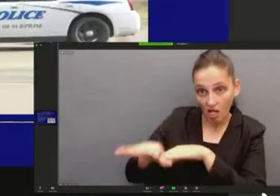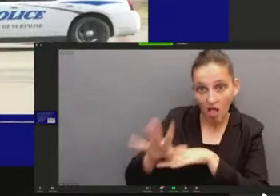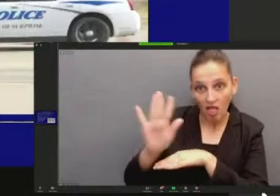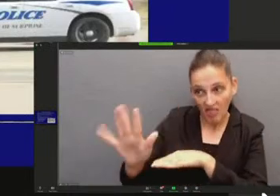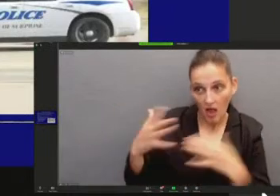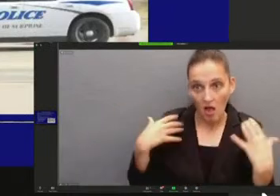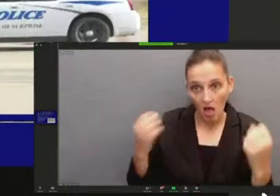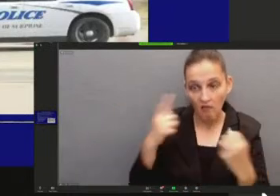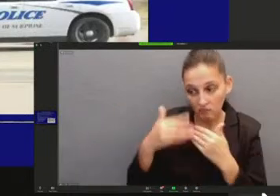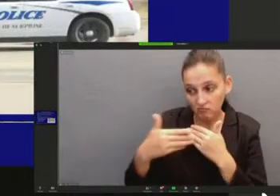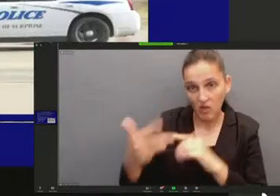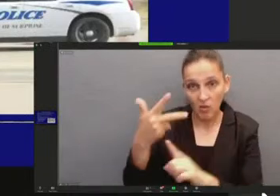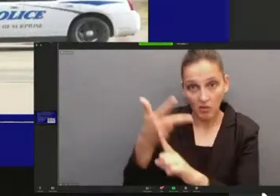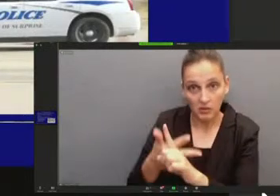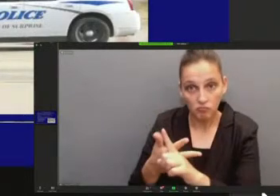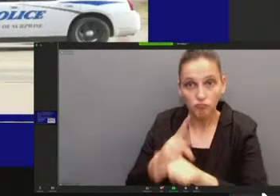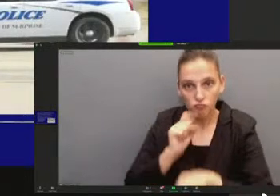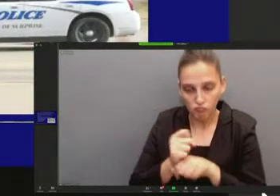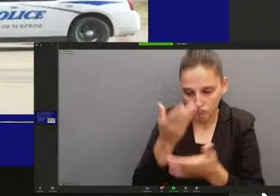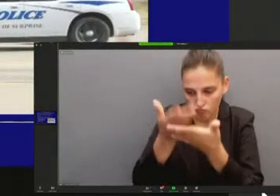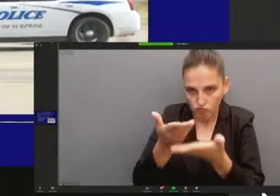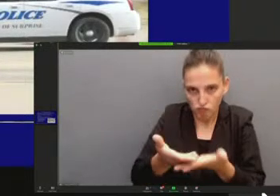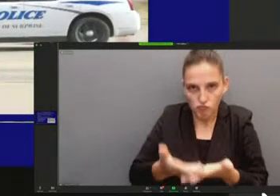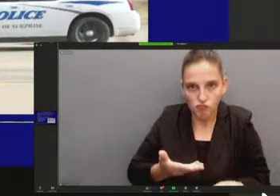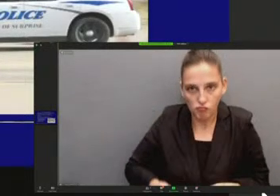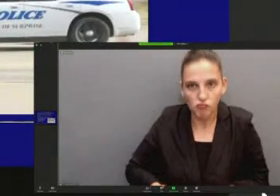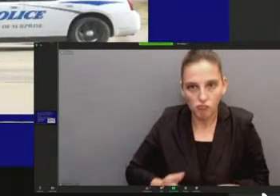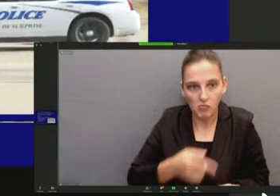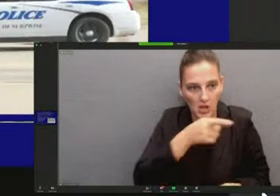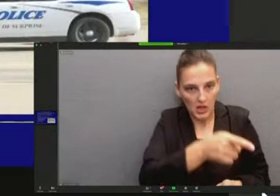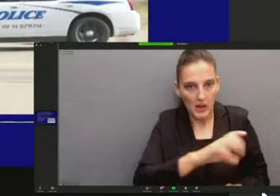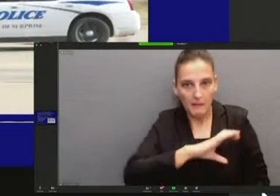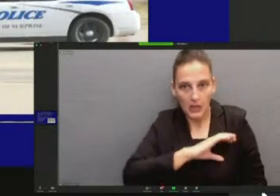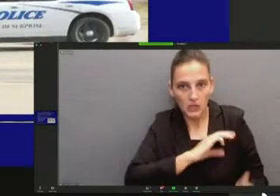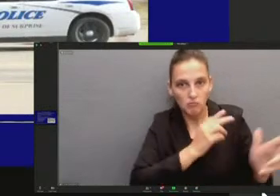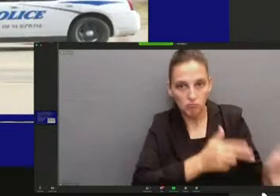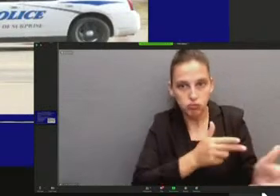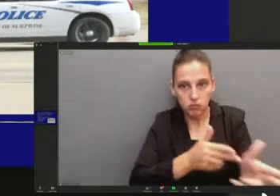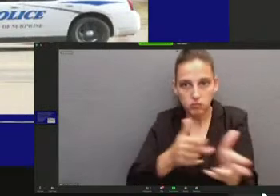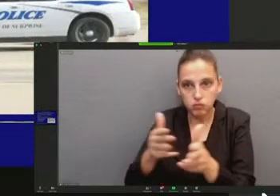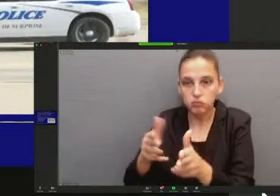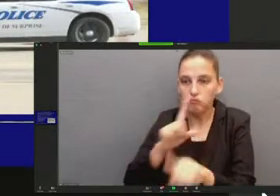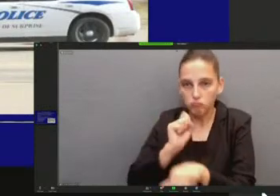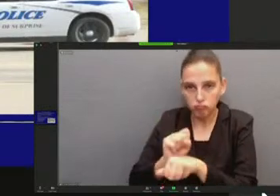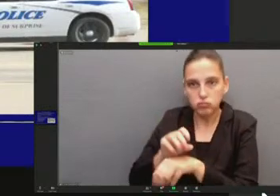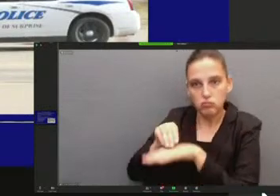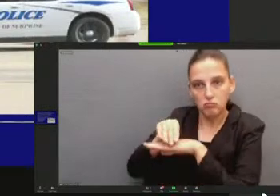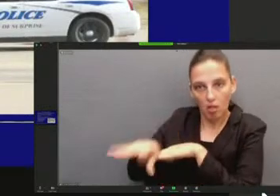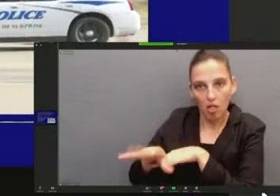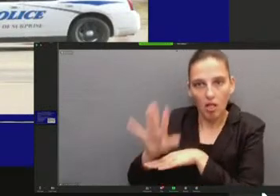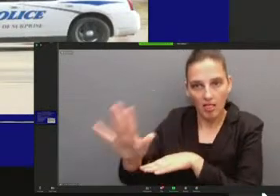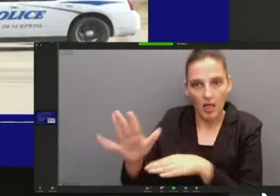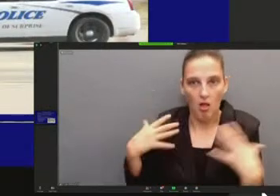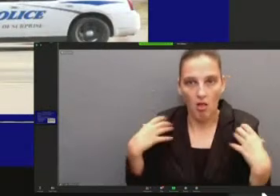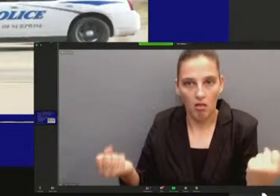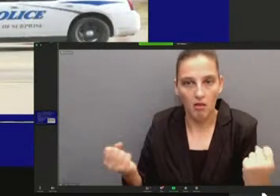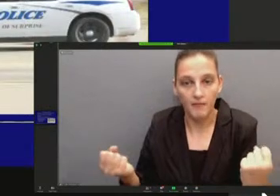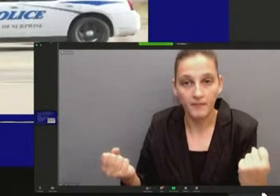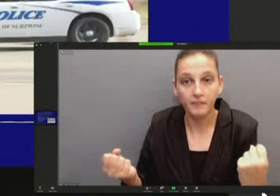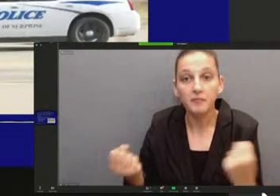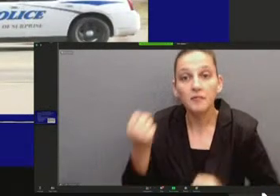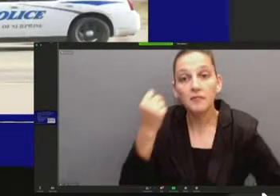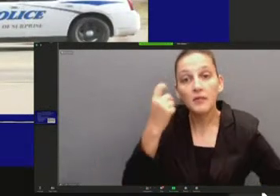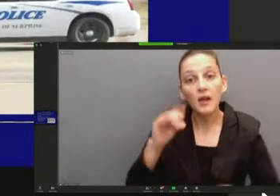documenting adverse impacts of these police shootings. However, the effect was a very specific effect.